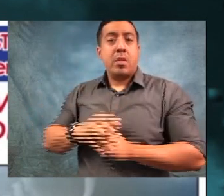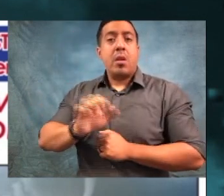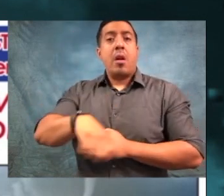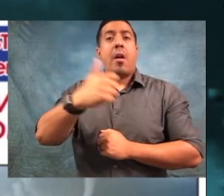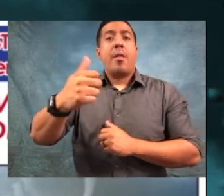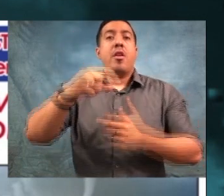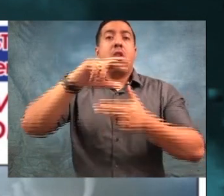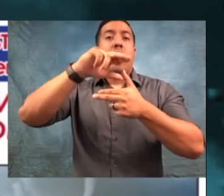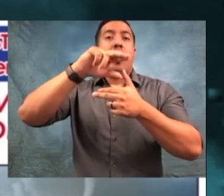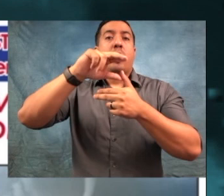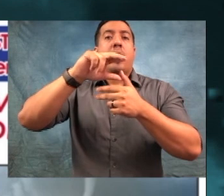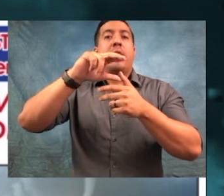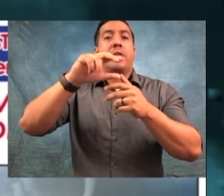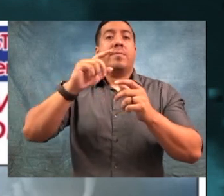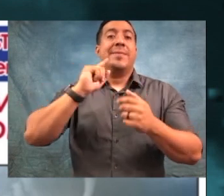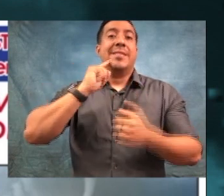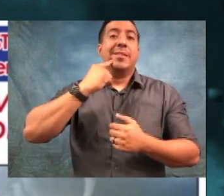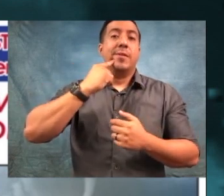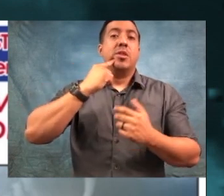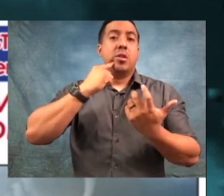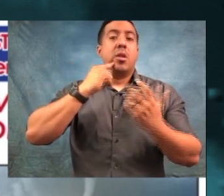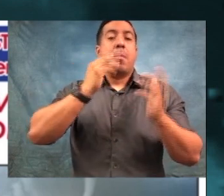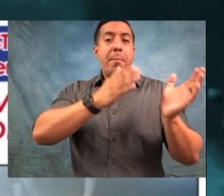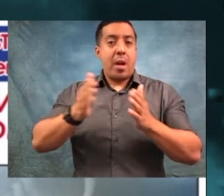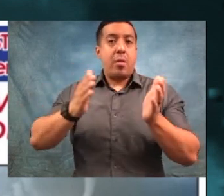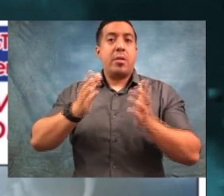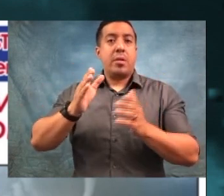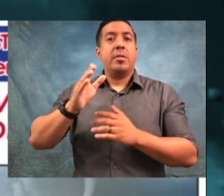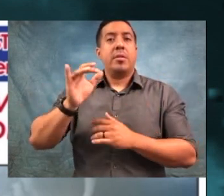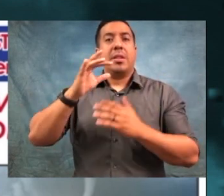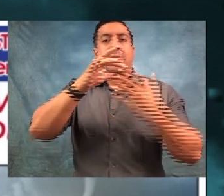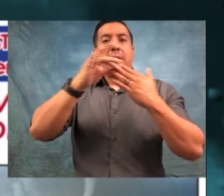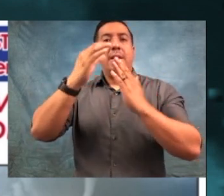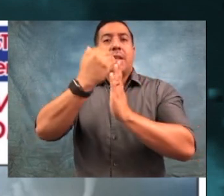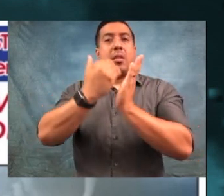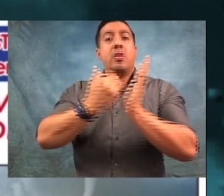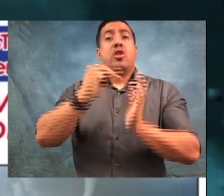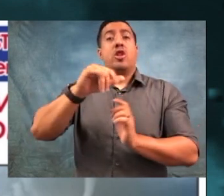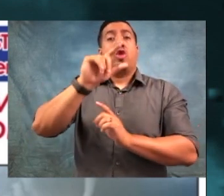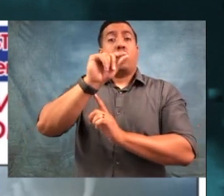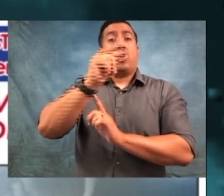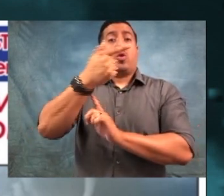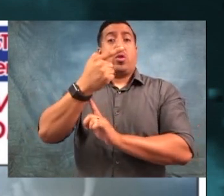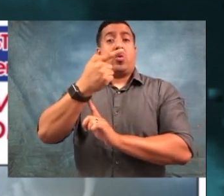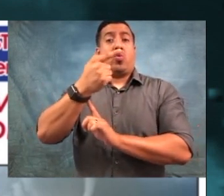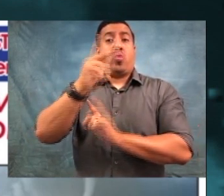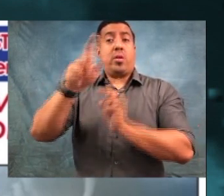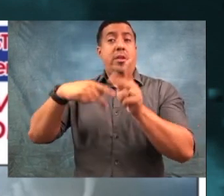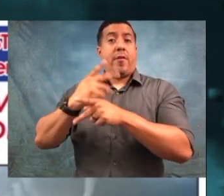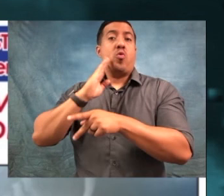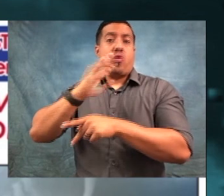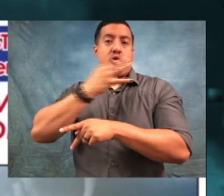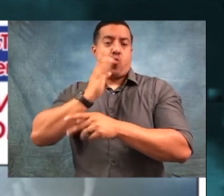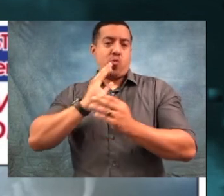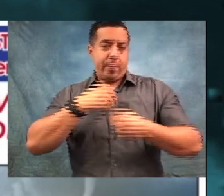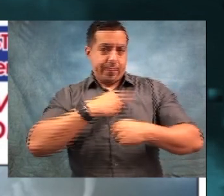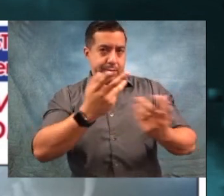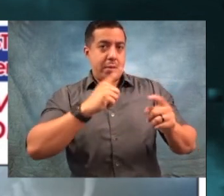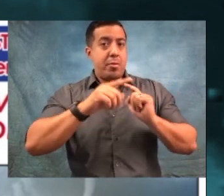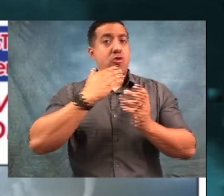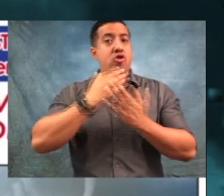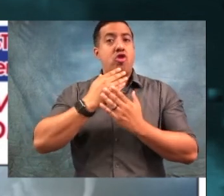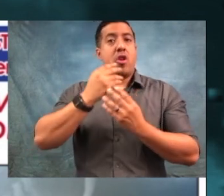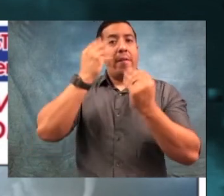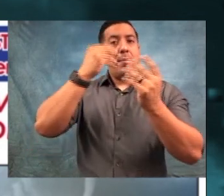can find it there. We also have a Hurricane Severe Weather Preparedness Guide linked there. The 2021 version will be